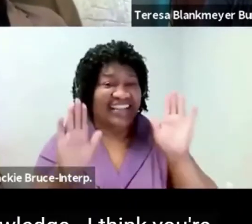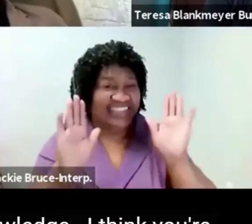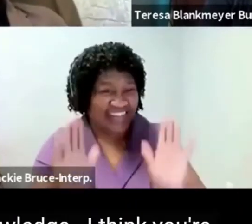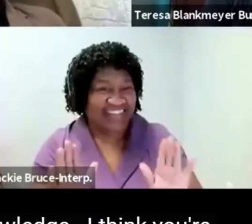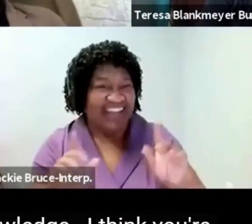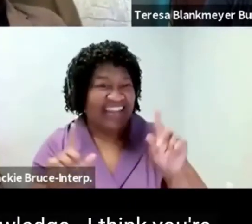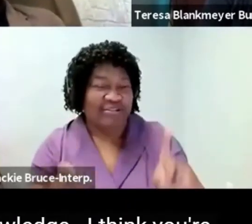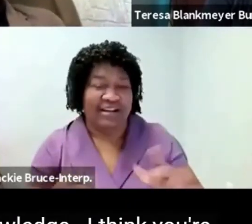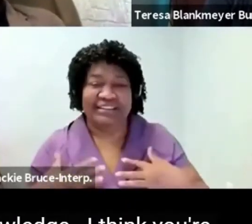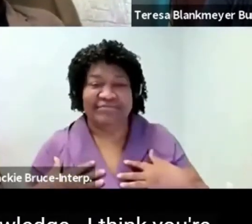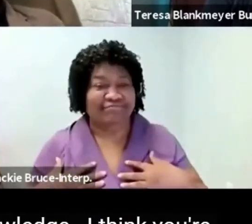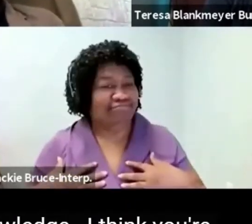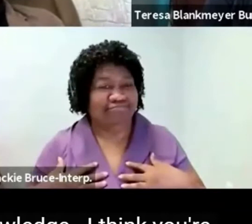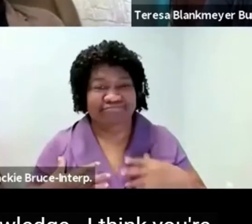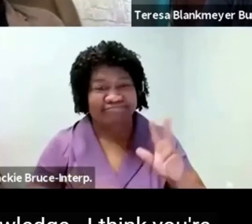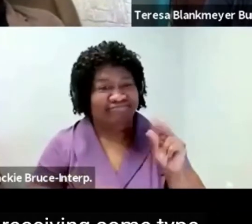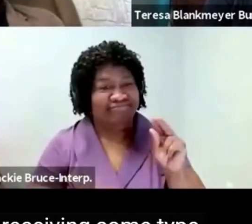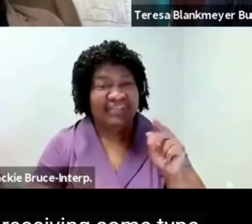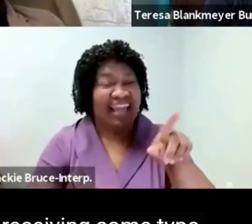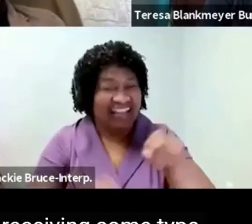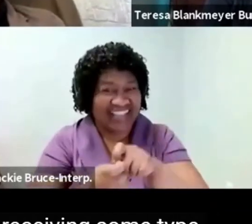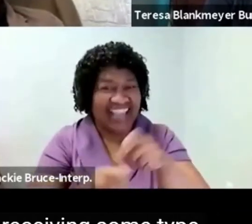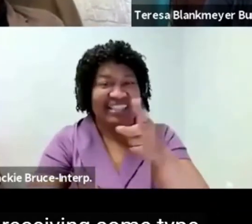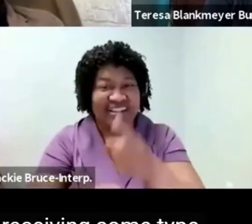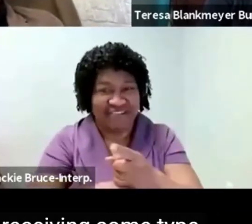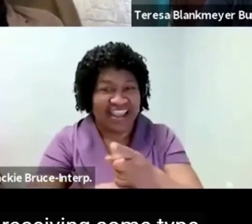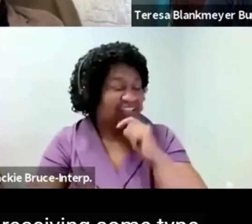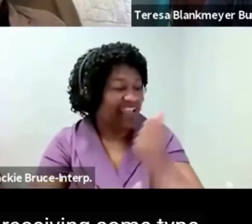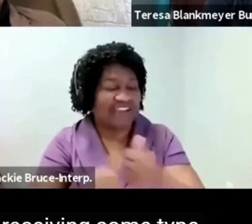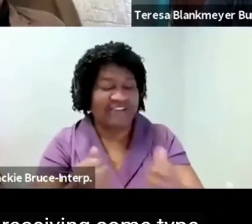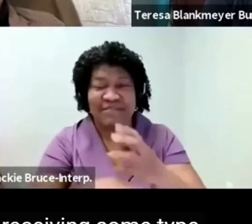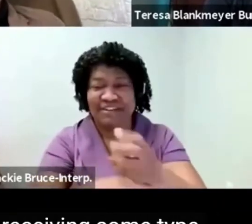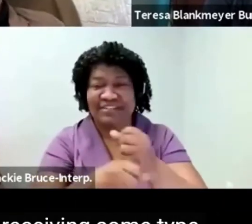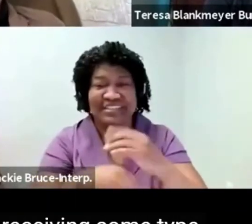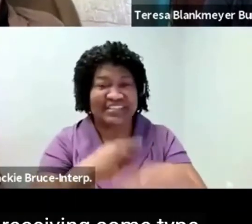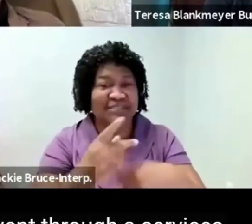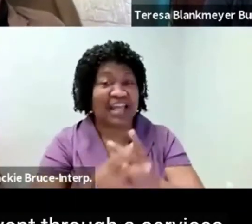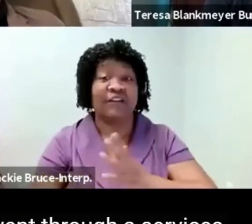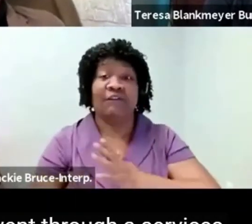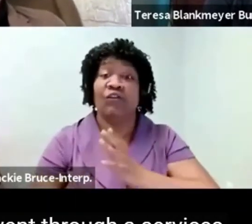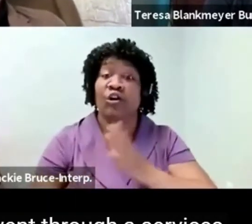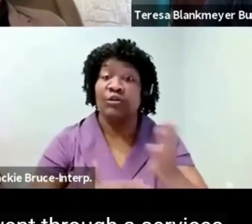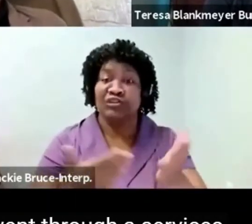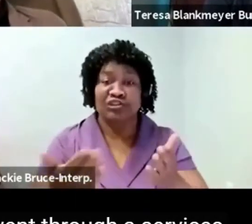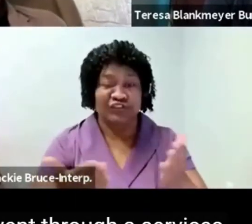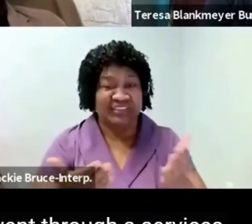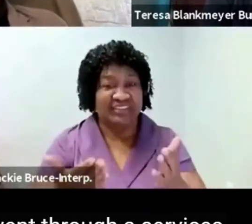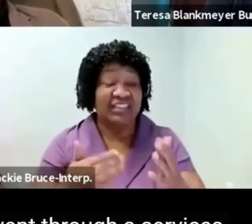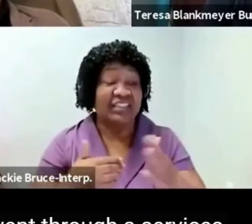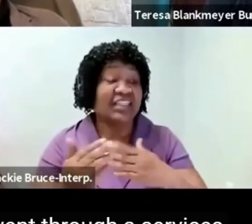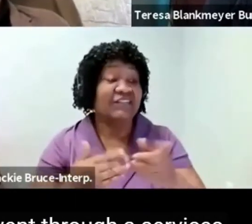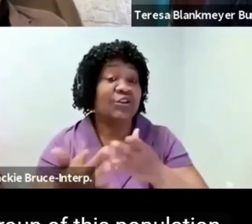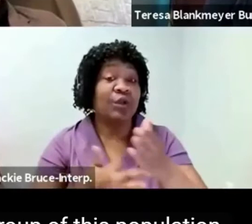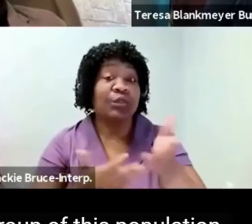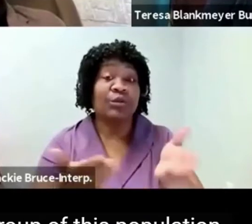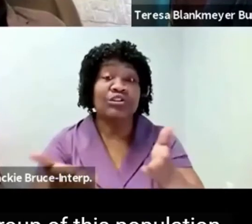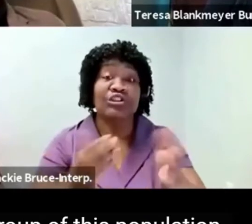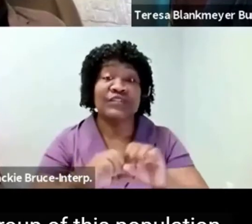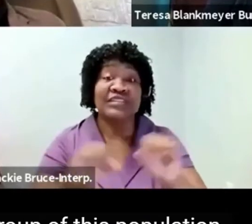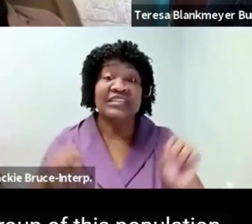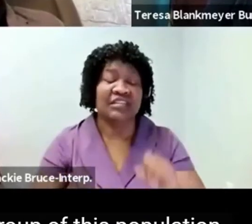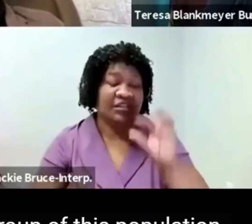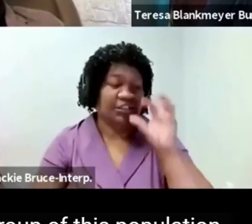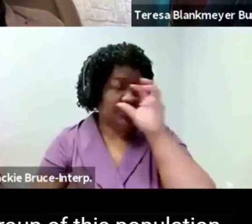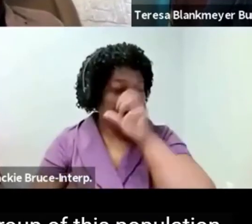Not to my knowledge, and I think you're exactly right. Not everybody is receiving some type of formal services. And so even if you went through a service system, you're going to miss